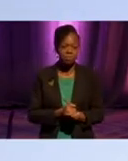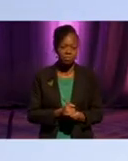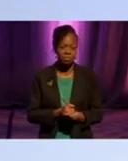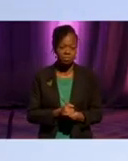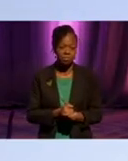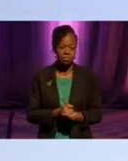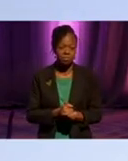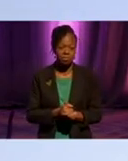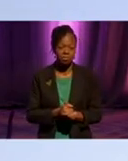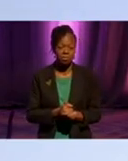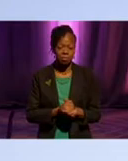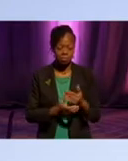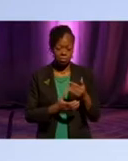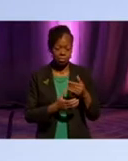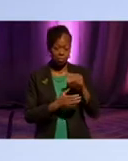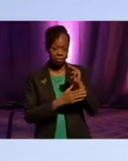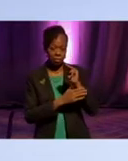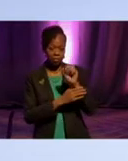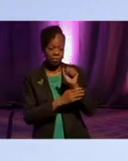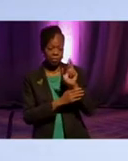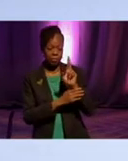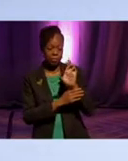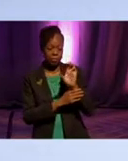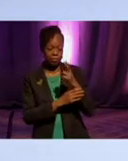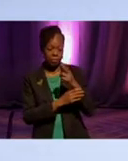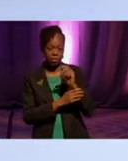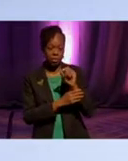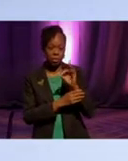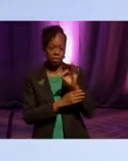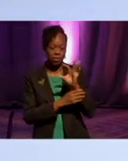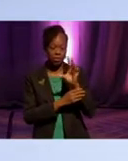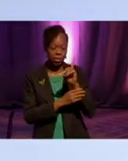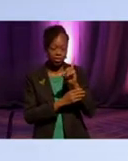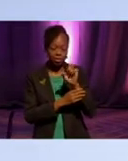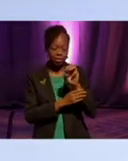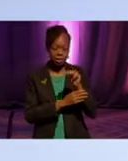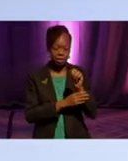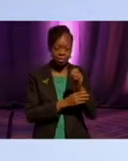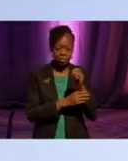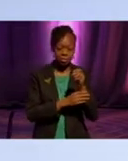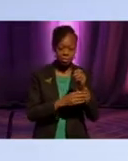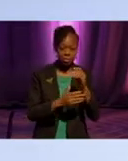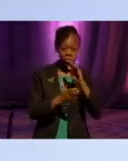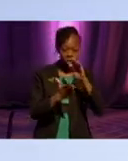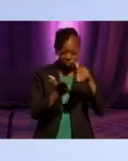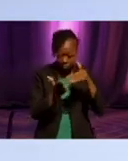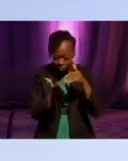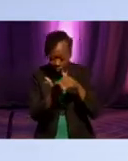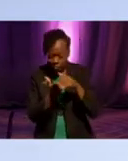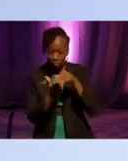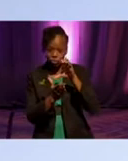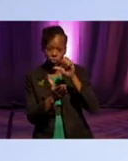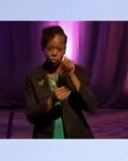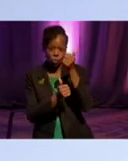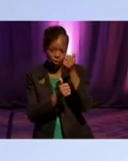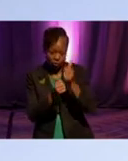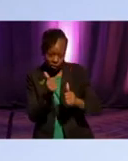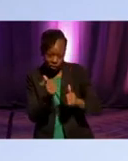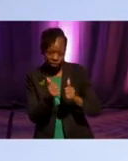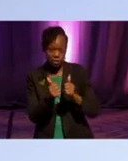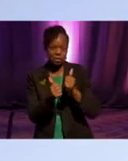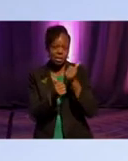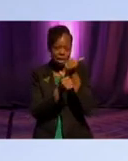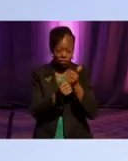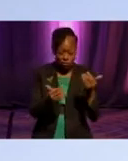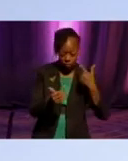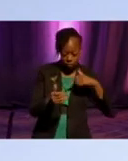At March of Dimes, advancing the health of the mom and the baby is at the core of each and